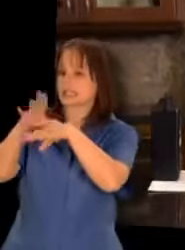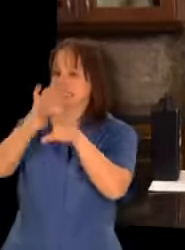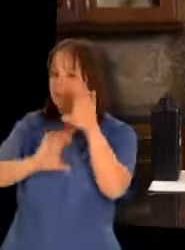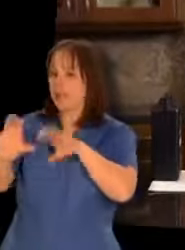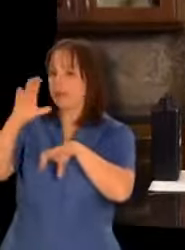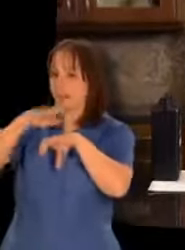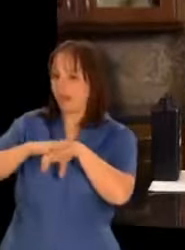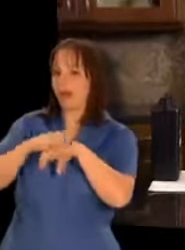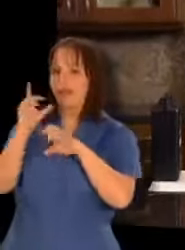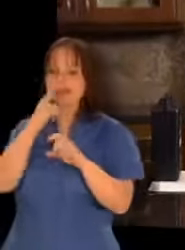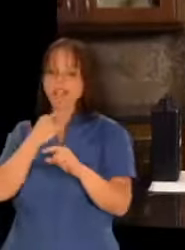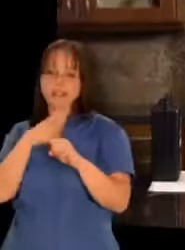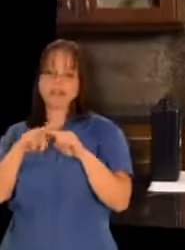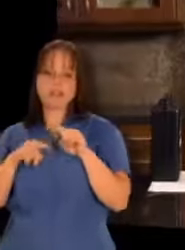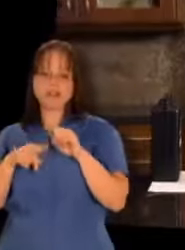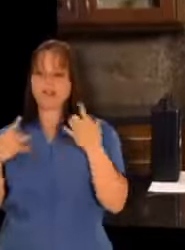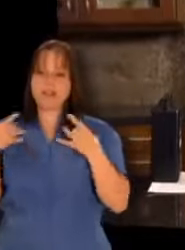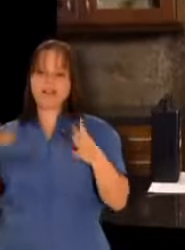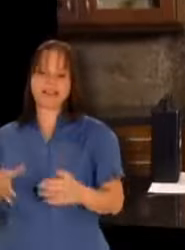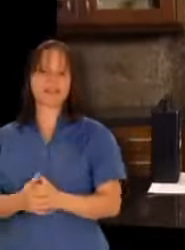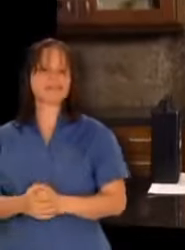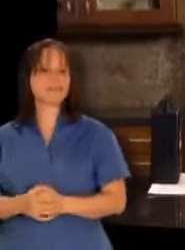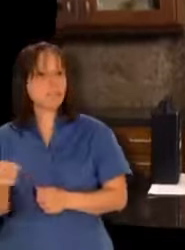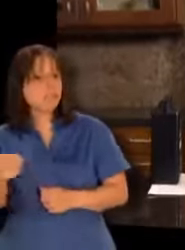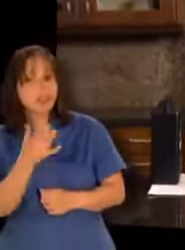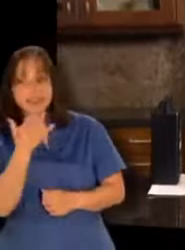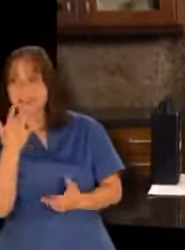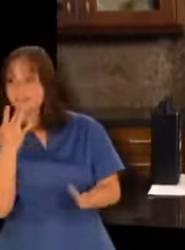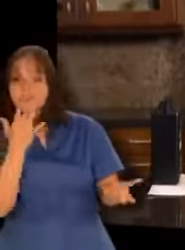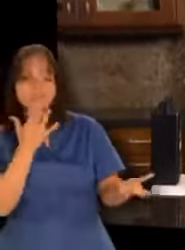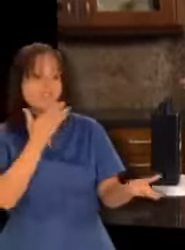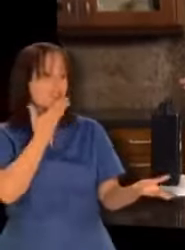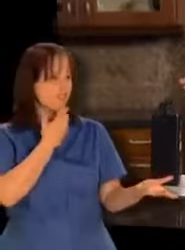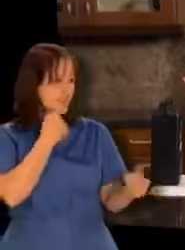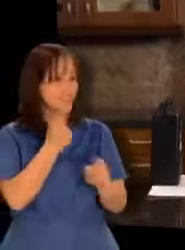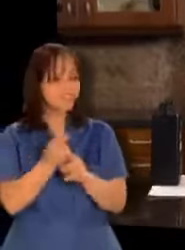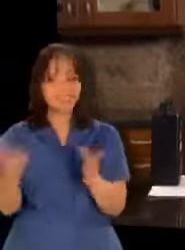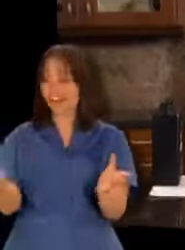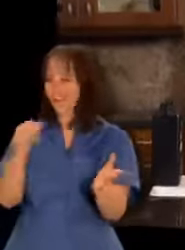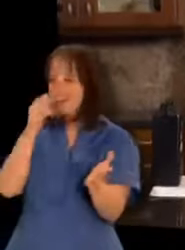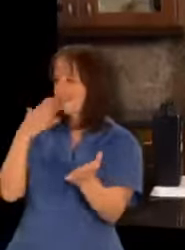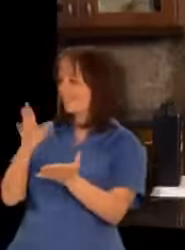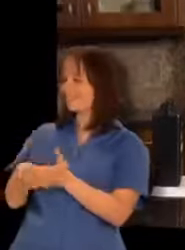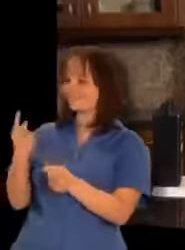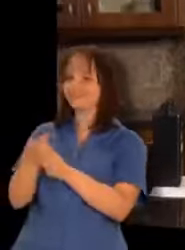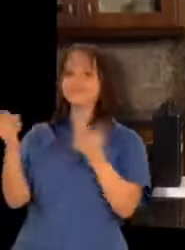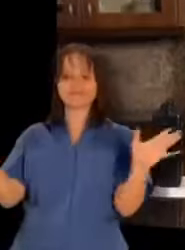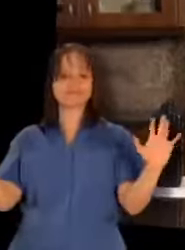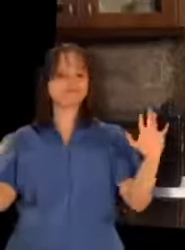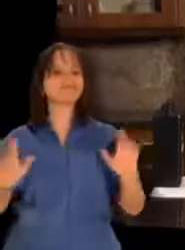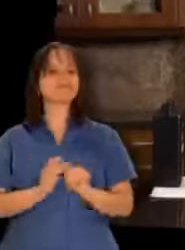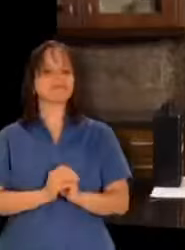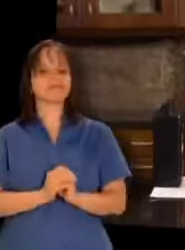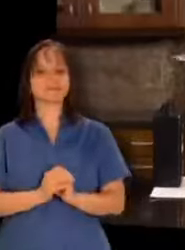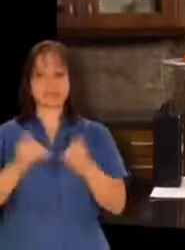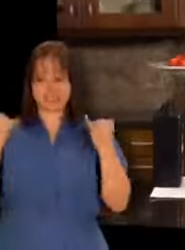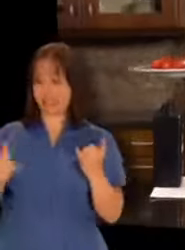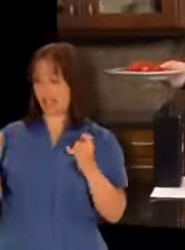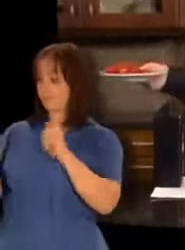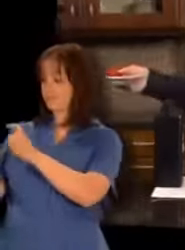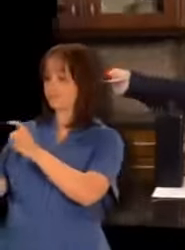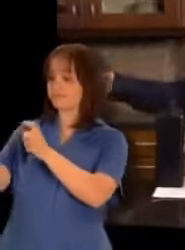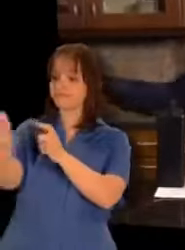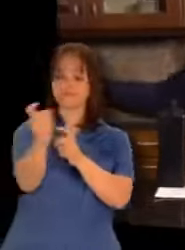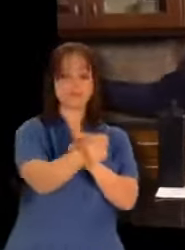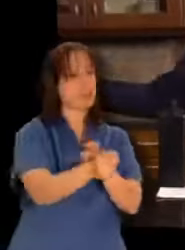didn't like. So how's the tomatoes? Are they pretty sweet? Not too bad? Yeah. Okay, great. So now we're going to go ahead and pass